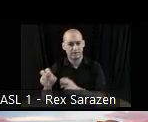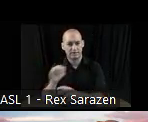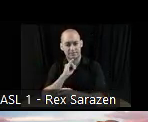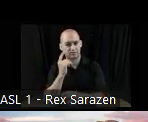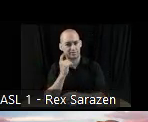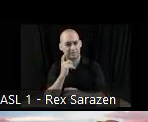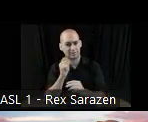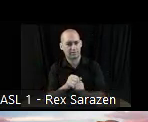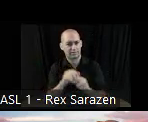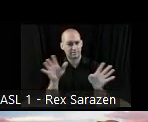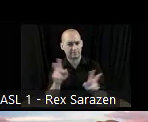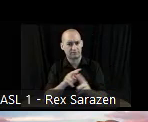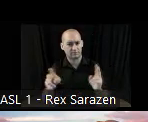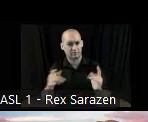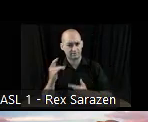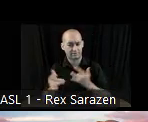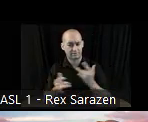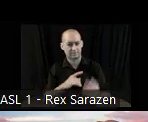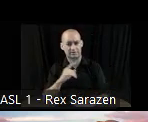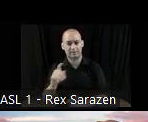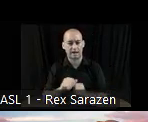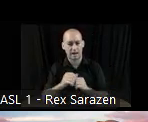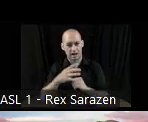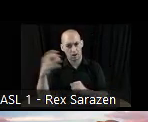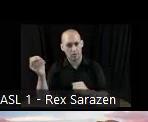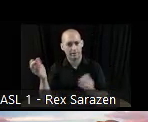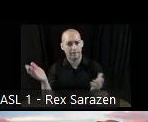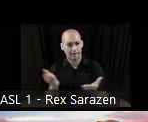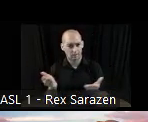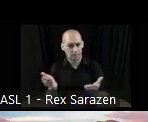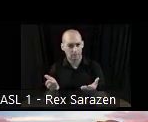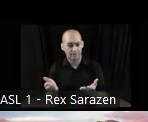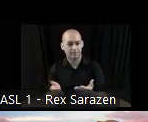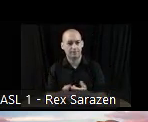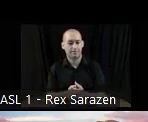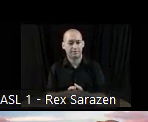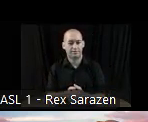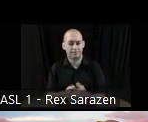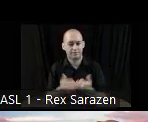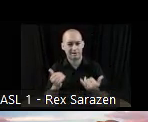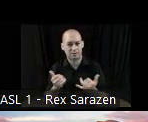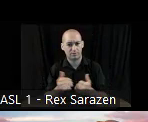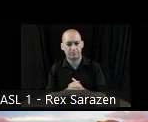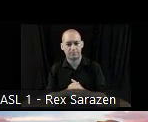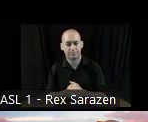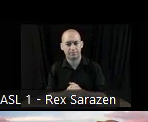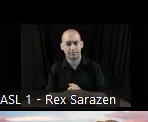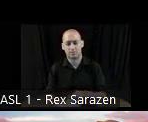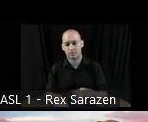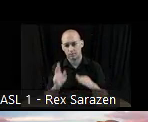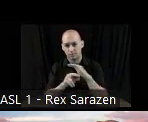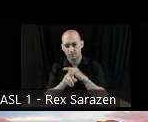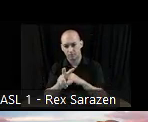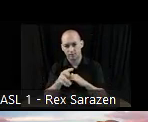released, so we're very excited that it is out now, and we are looking forward to learning